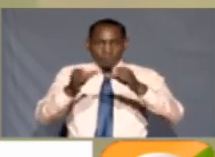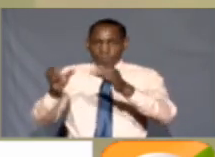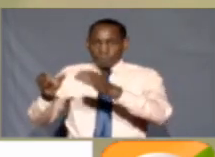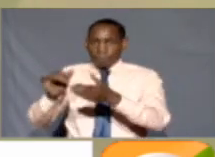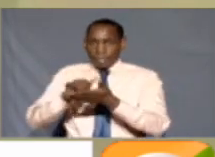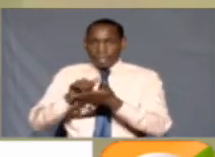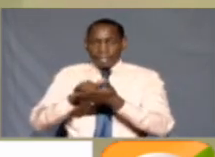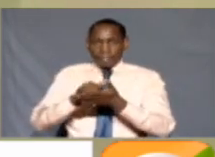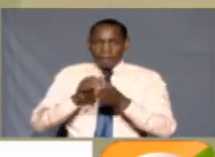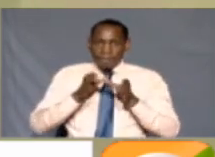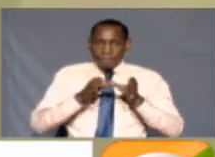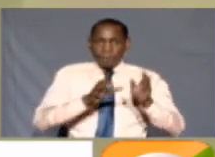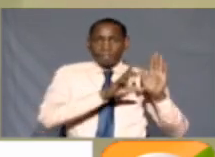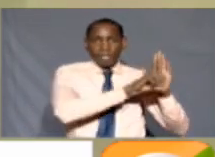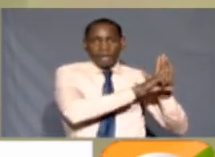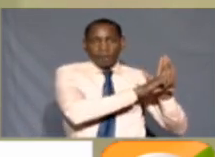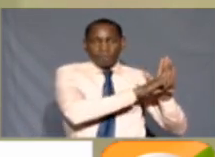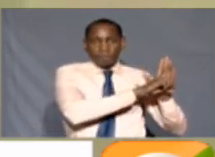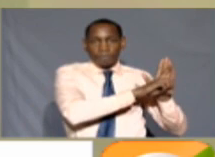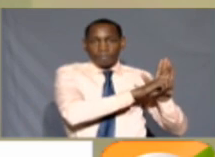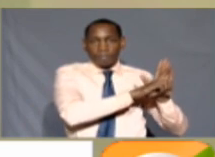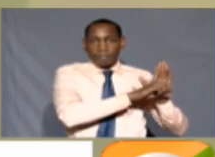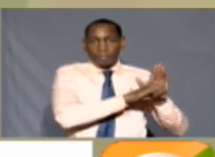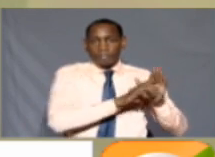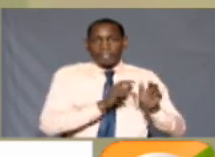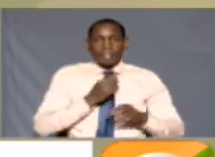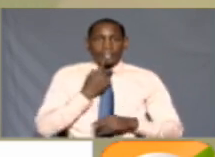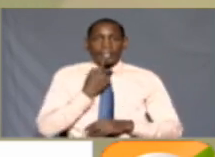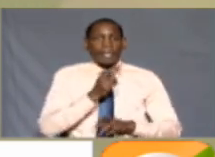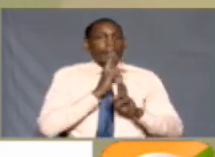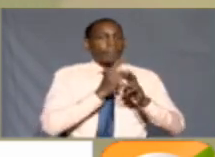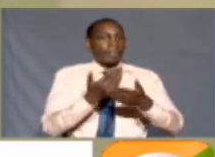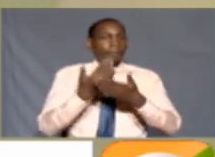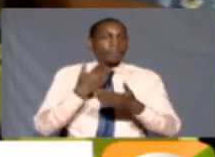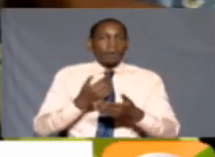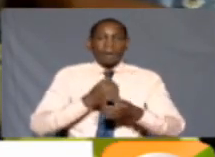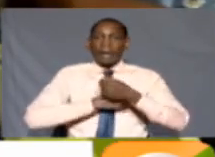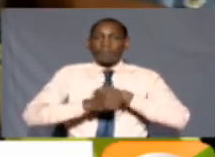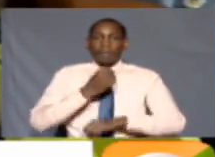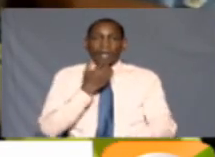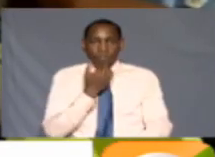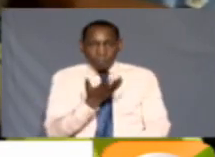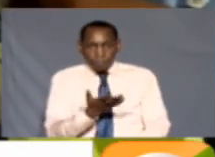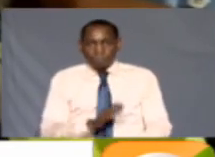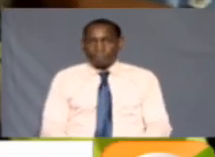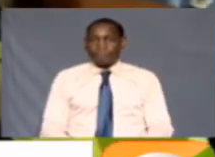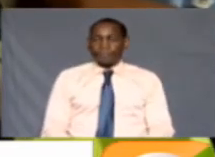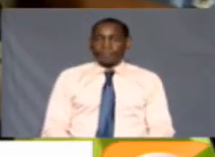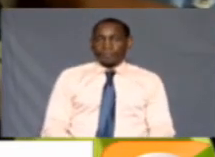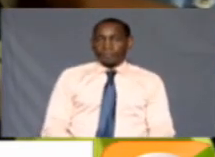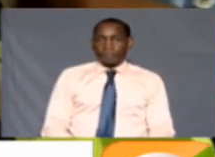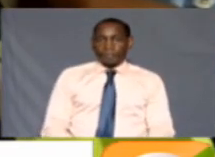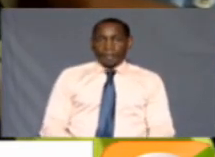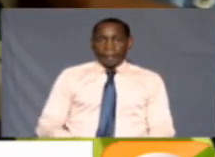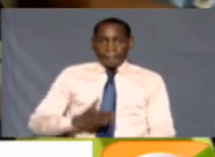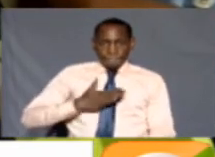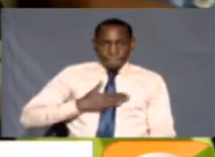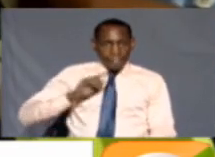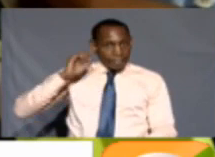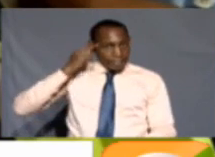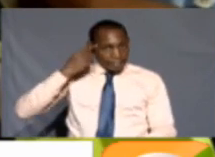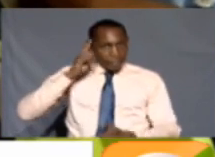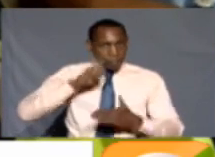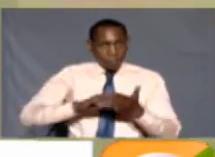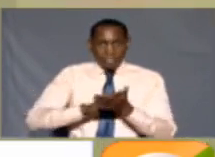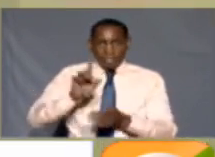are there to enforce the law. So they'll tell you, but we've reported before and nothing has happened, you see. So I think